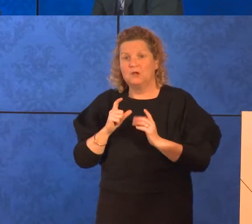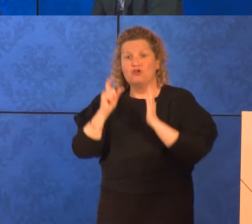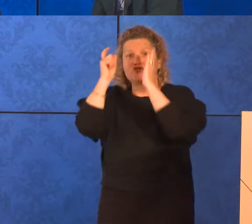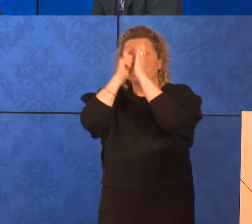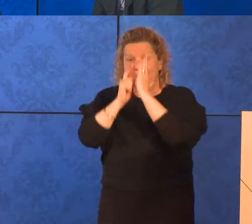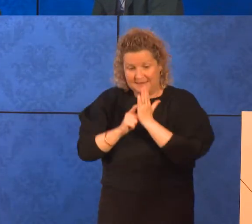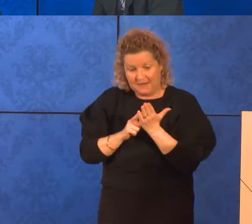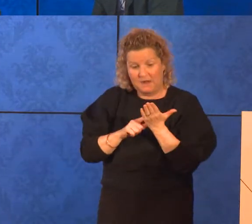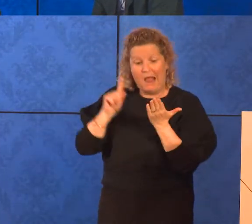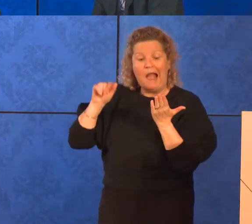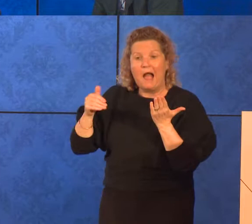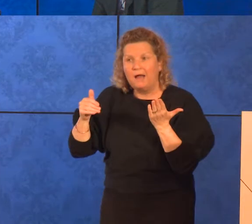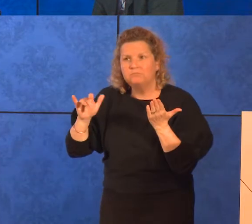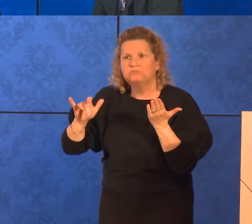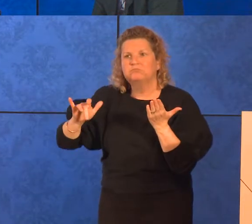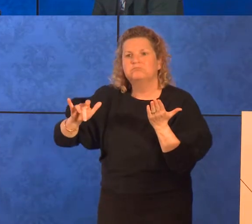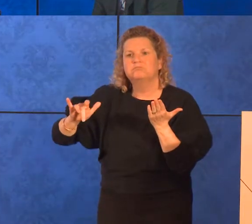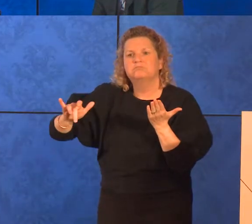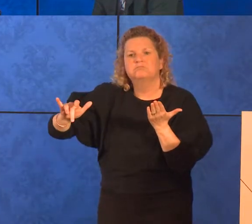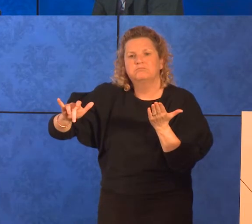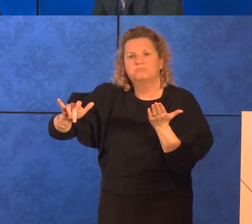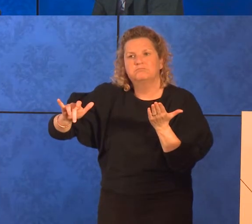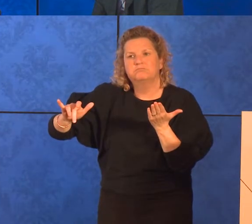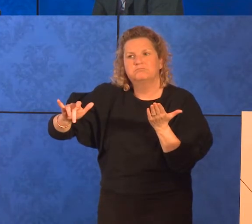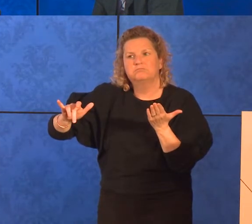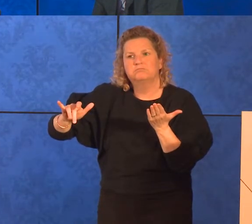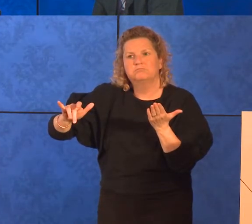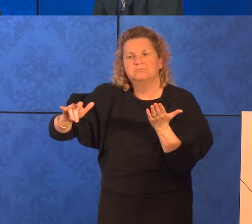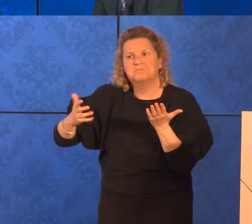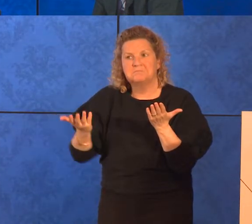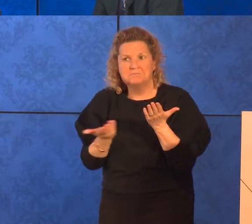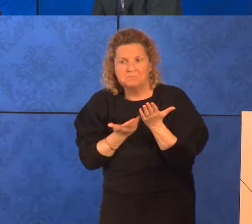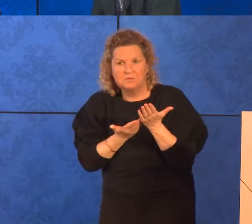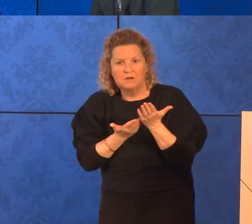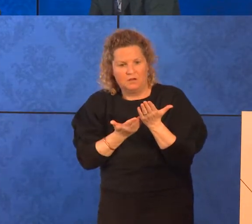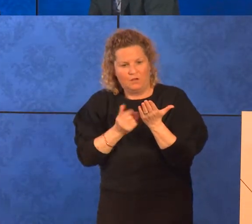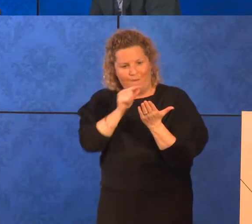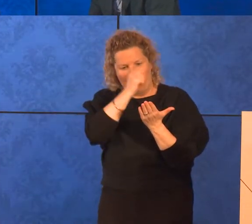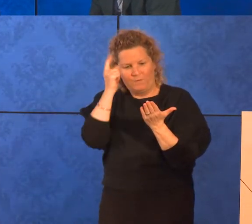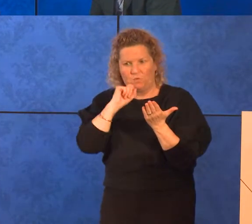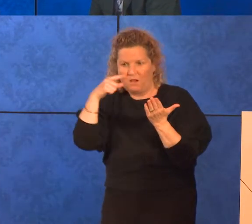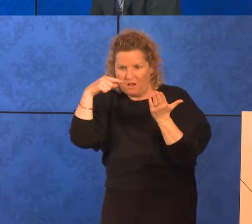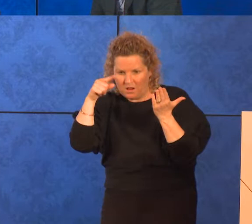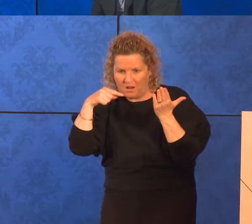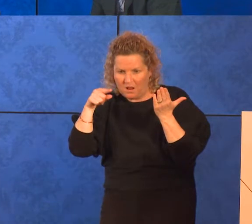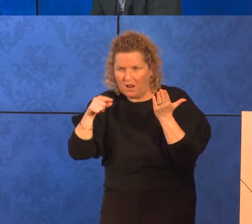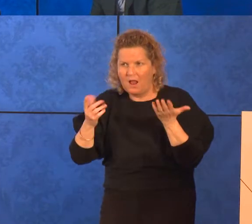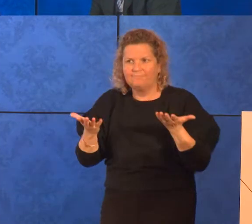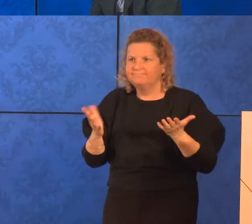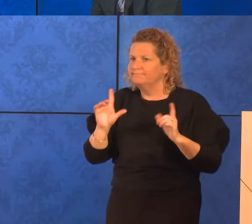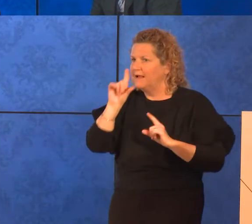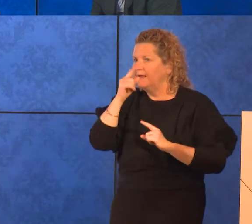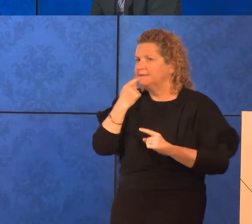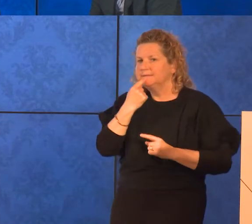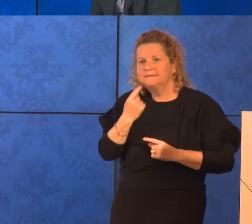be implemented. So I kind of can't really say whether they're going to meet the purpose of them in the implementation.